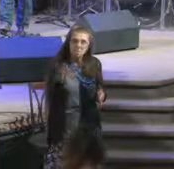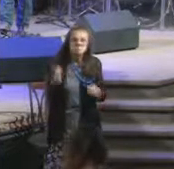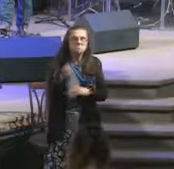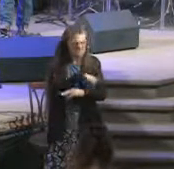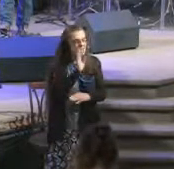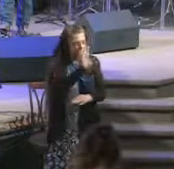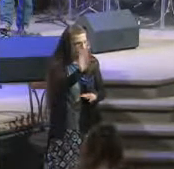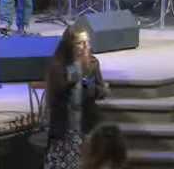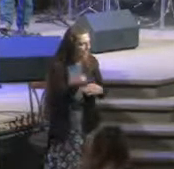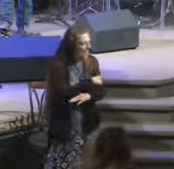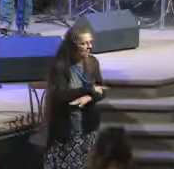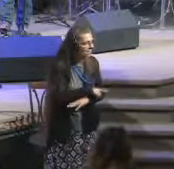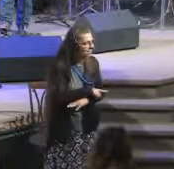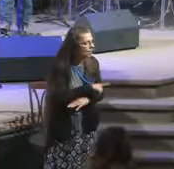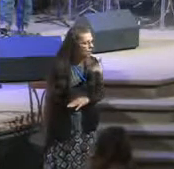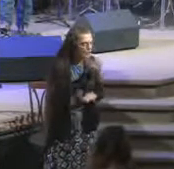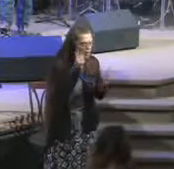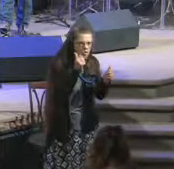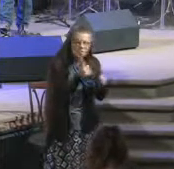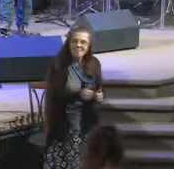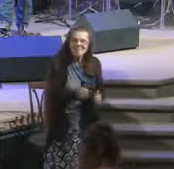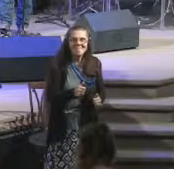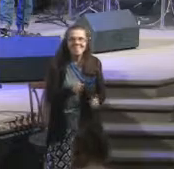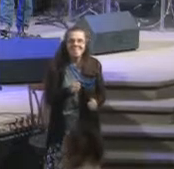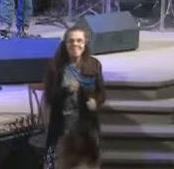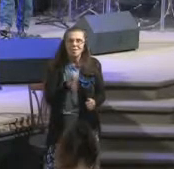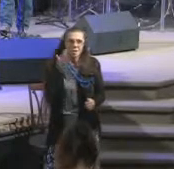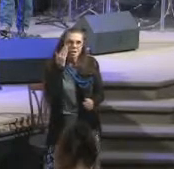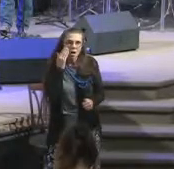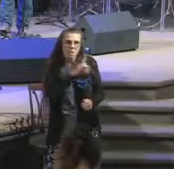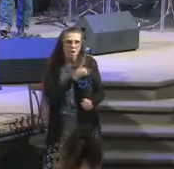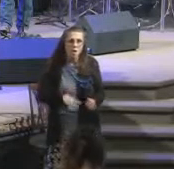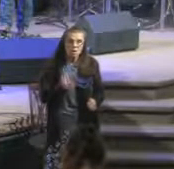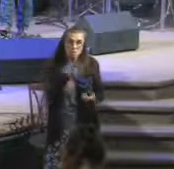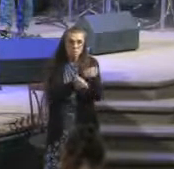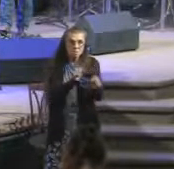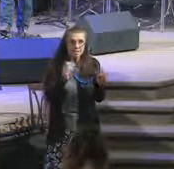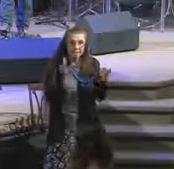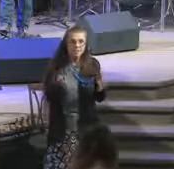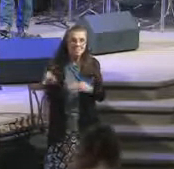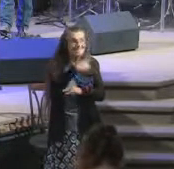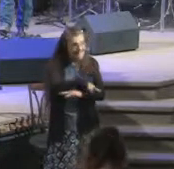your day. You can know the Lord as your Savior today.